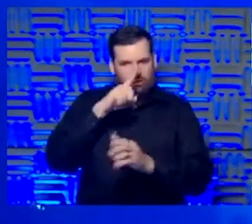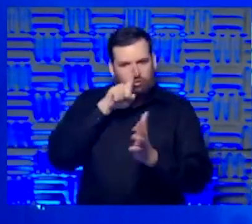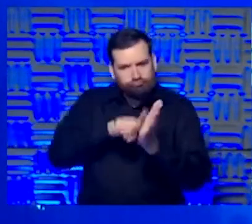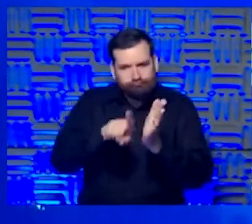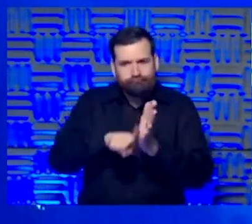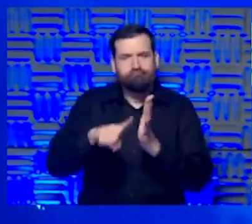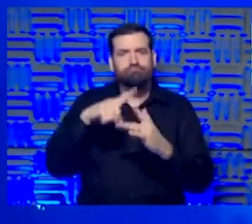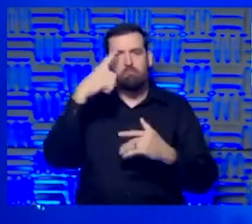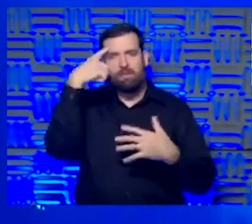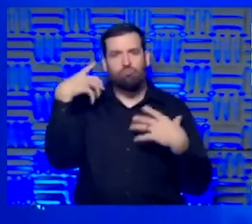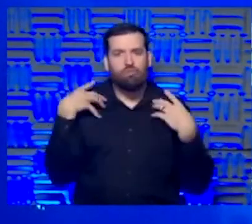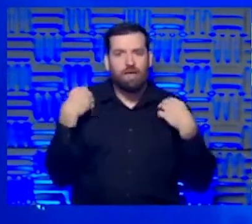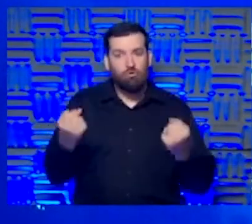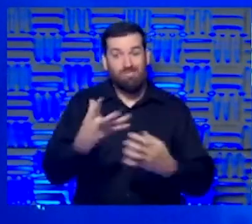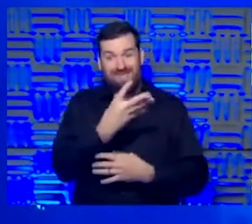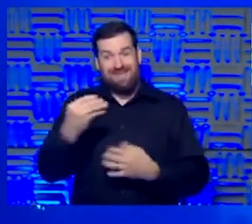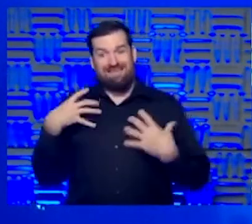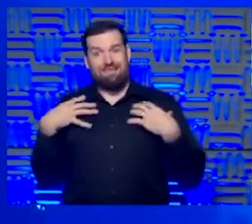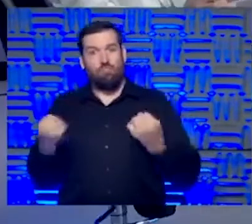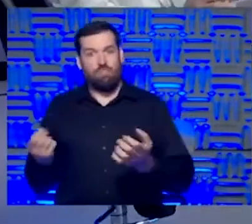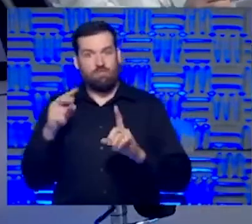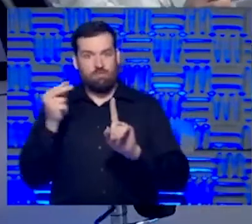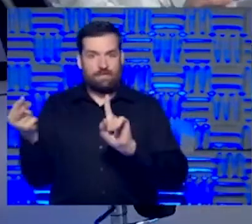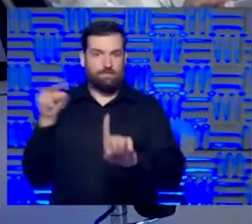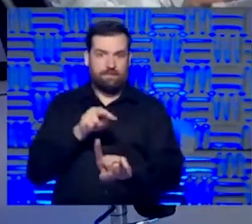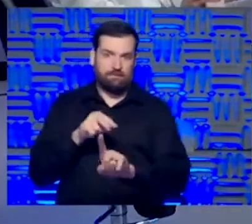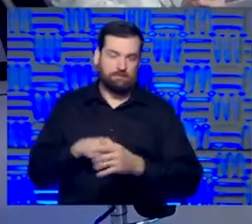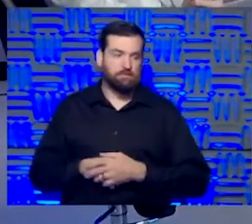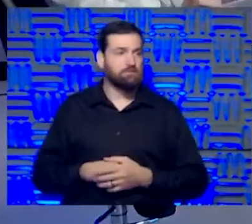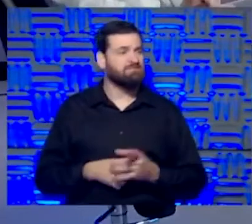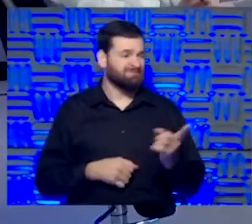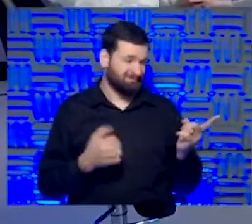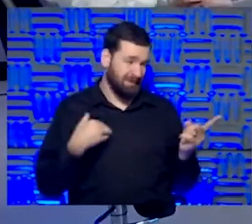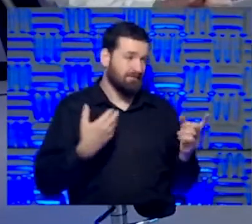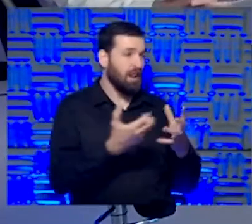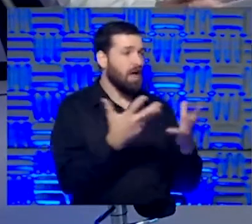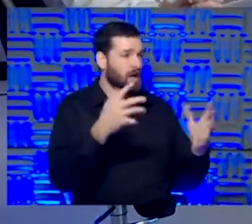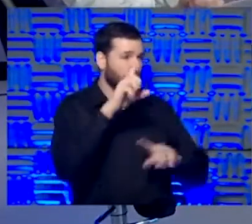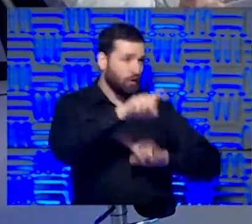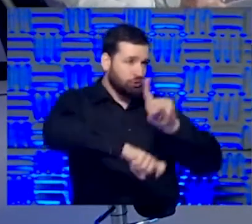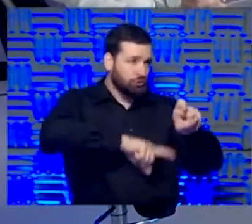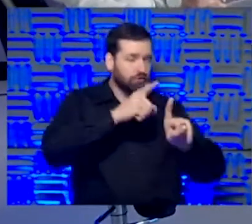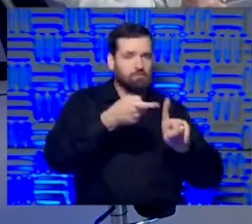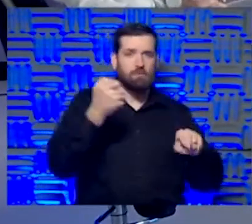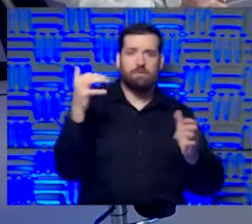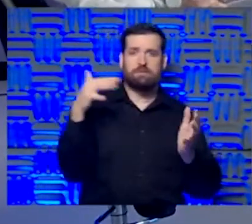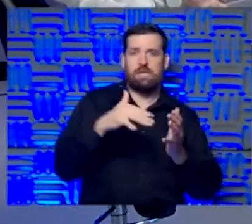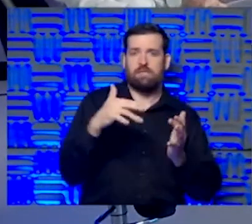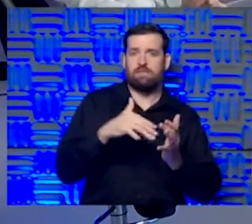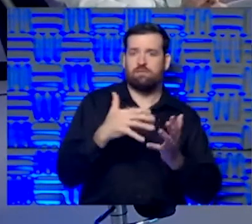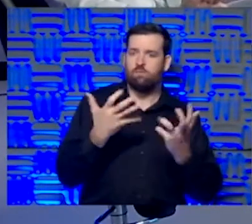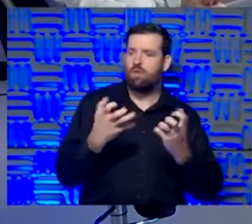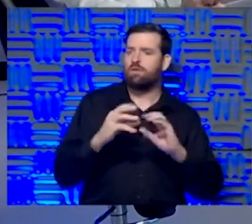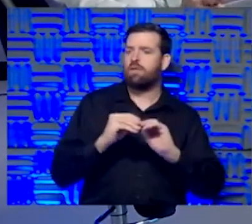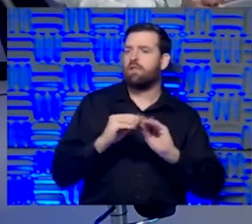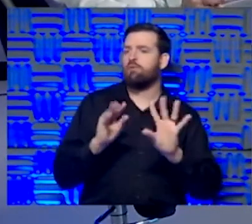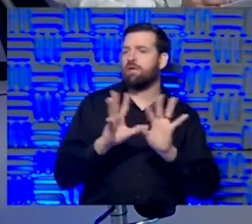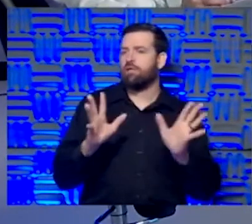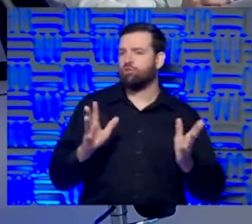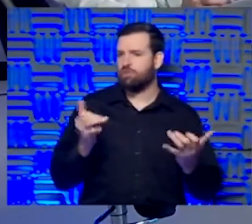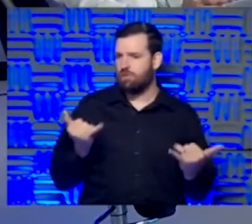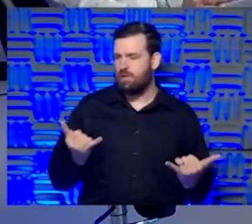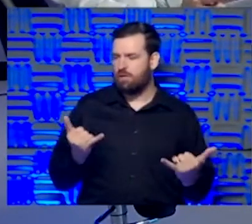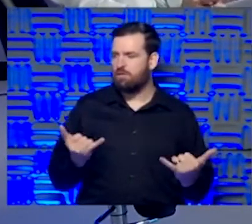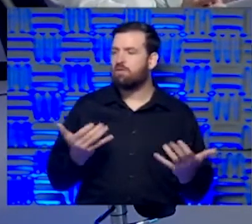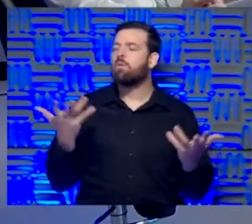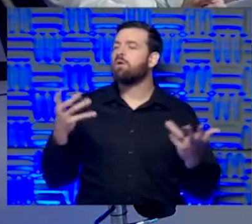health aspects of what we're seeing. We have a lot of questions from the study that they're wanting clarification now. What